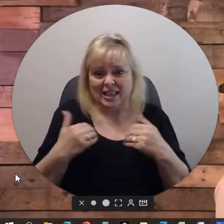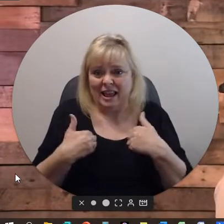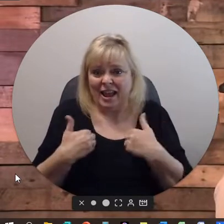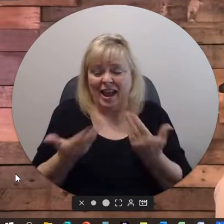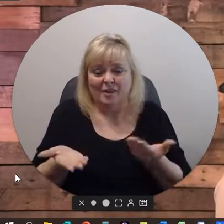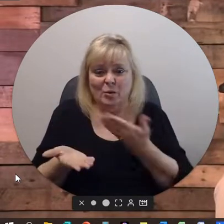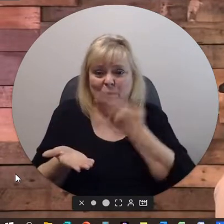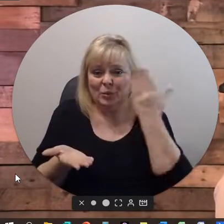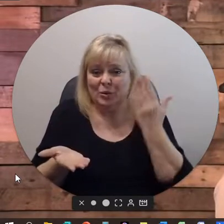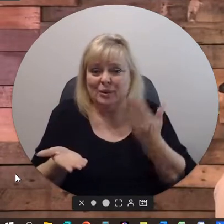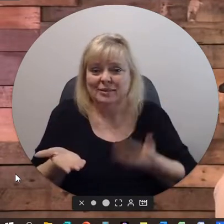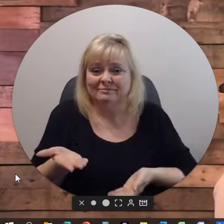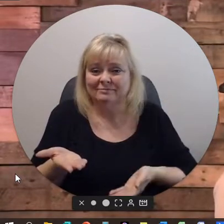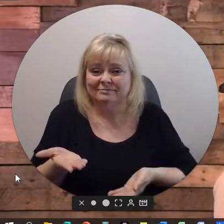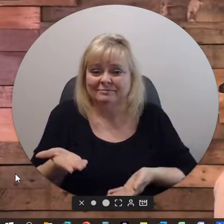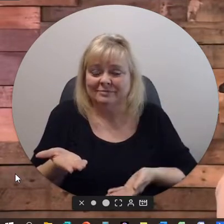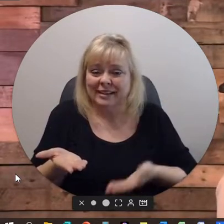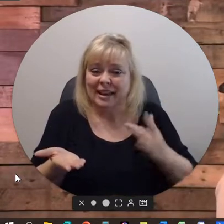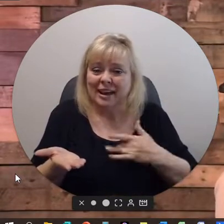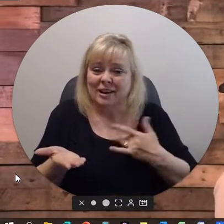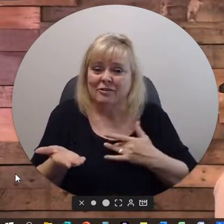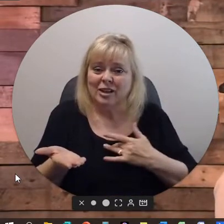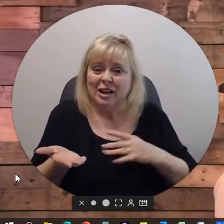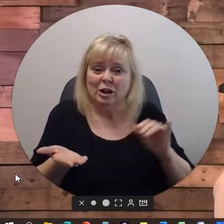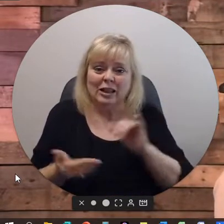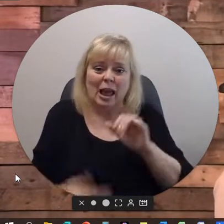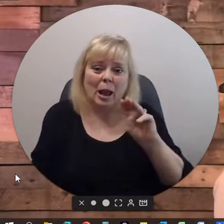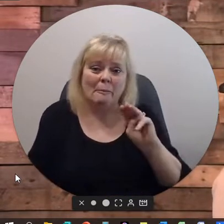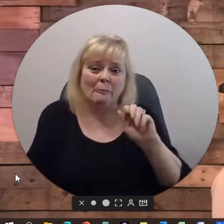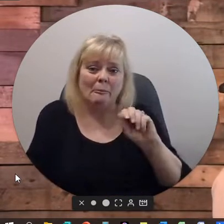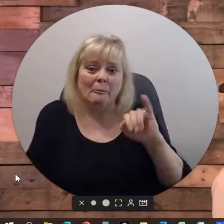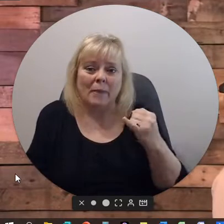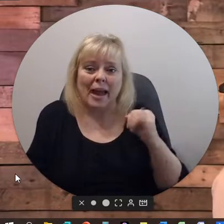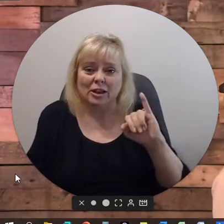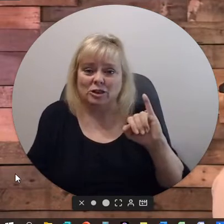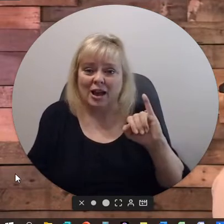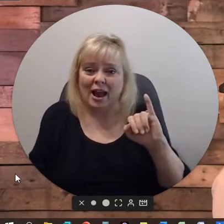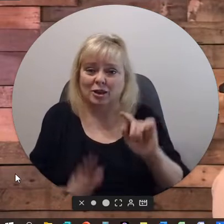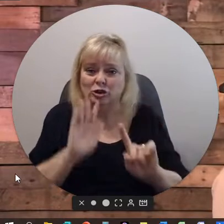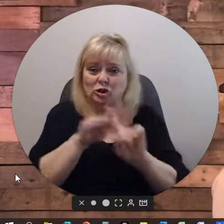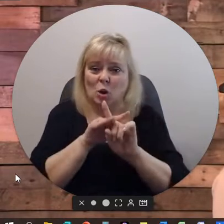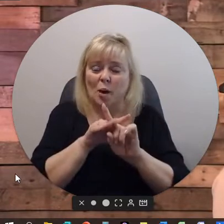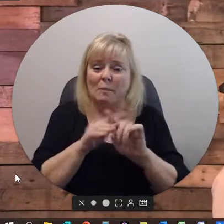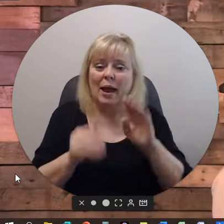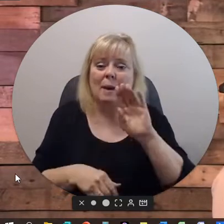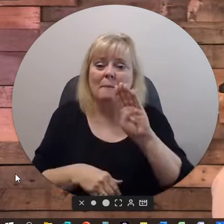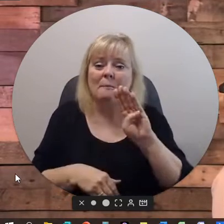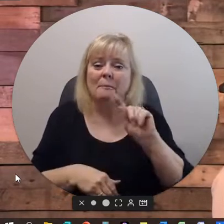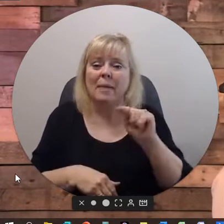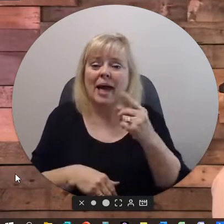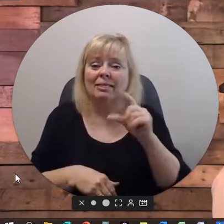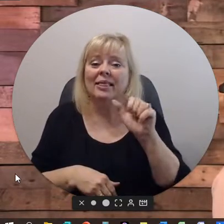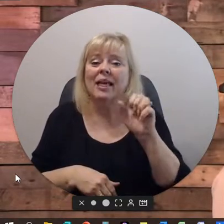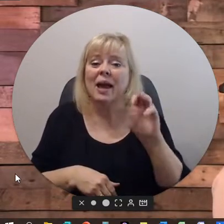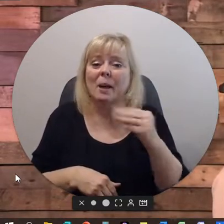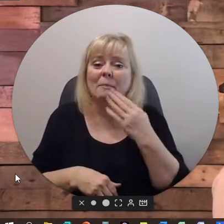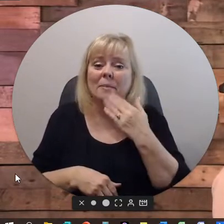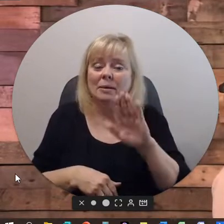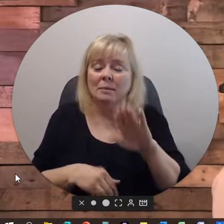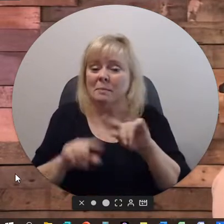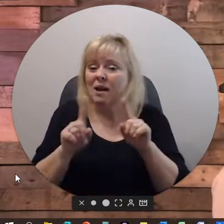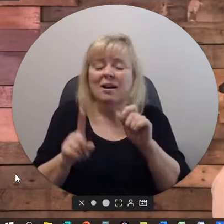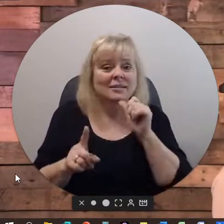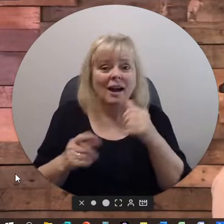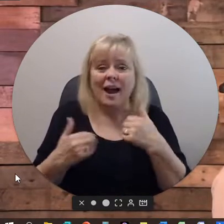We sometimes feel like the Magi showing up at Bethlehem, only this time we have nothing special to offer to the